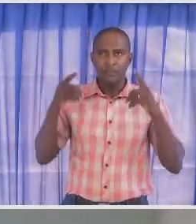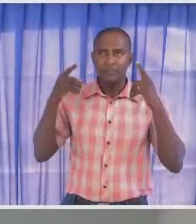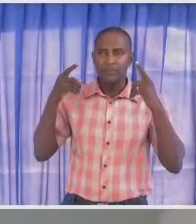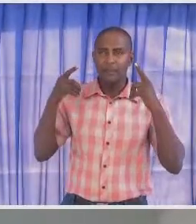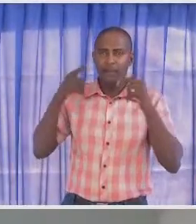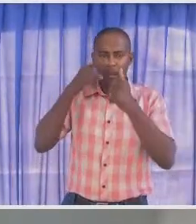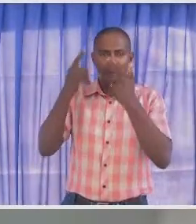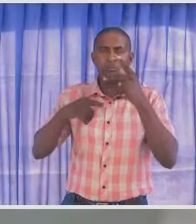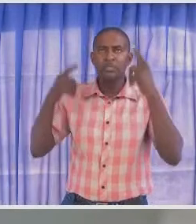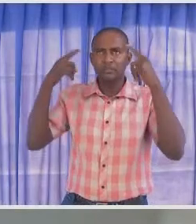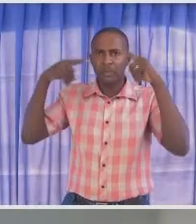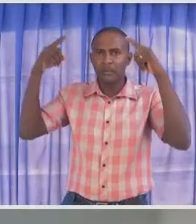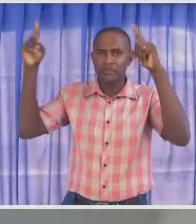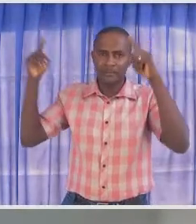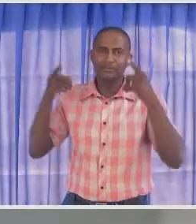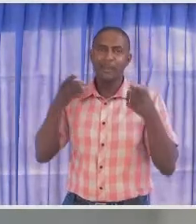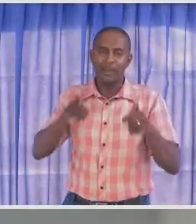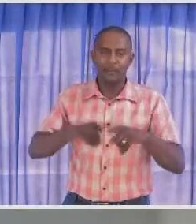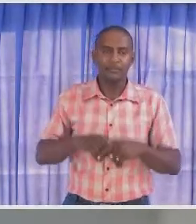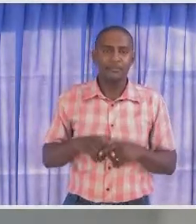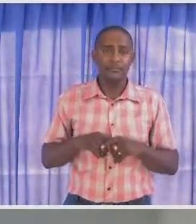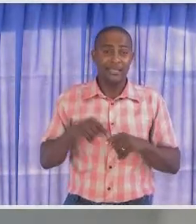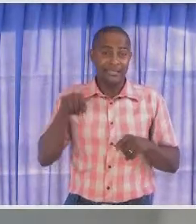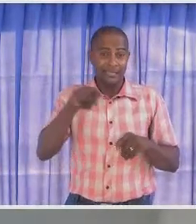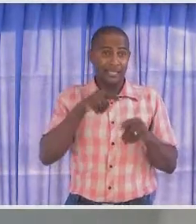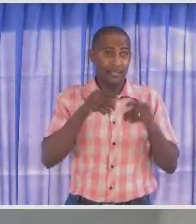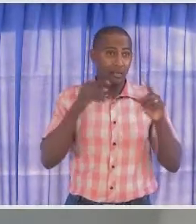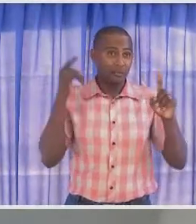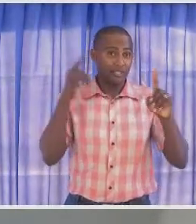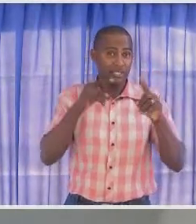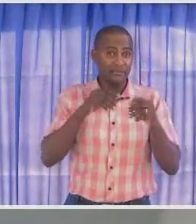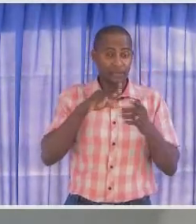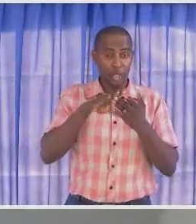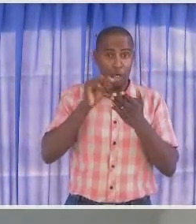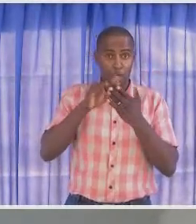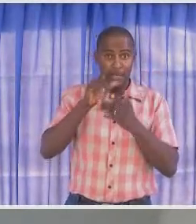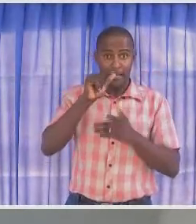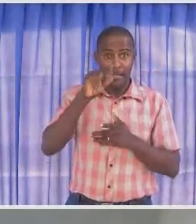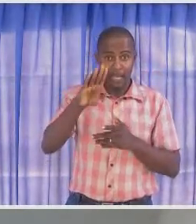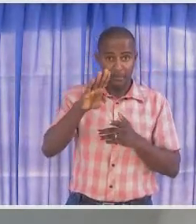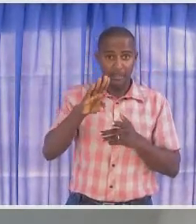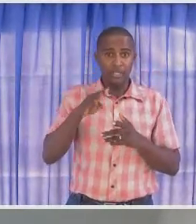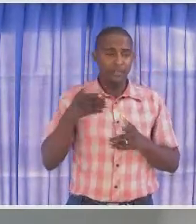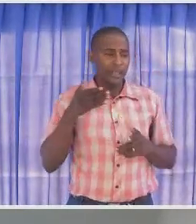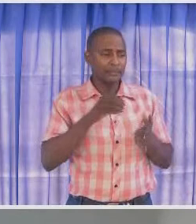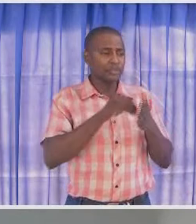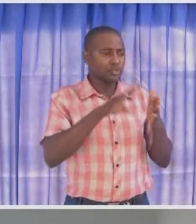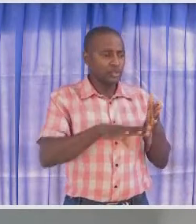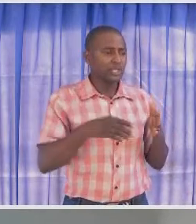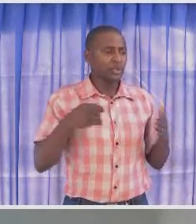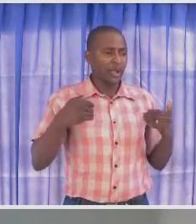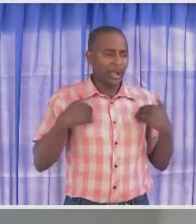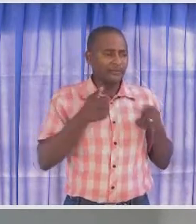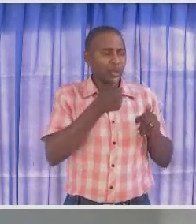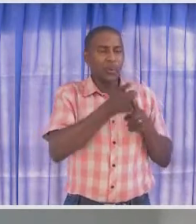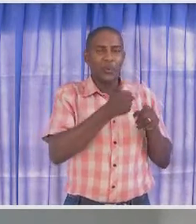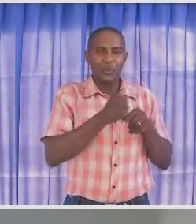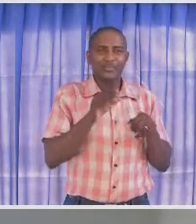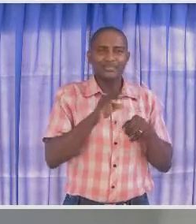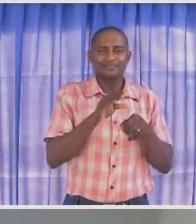The point is, this learning lab can help students to hone their skills and expand their career